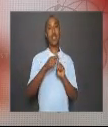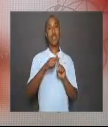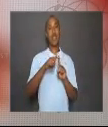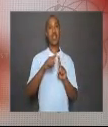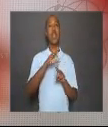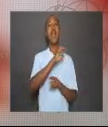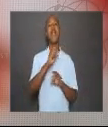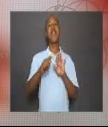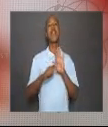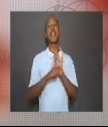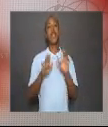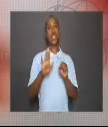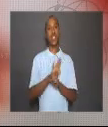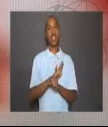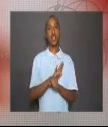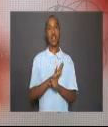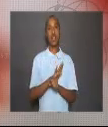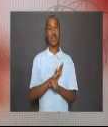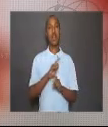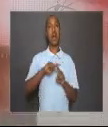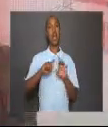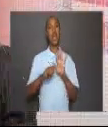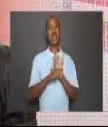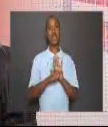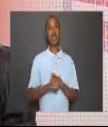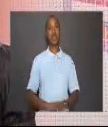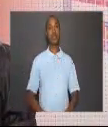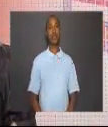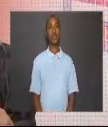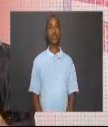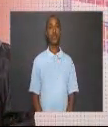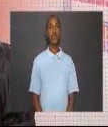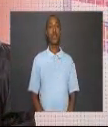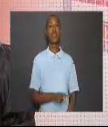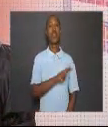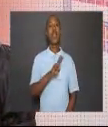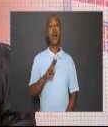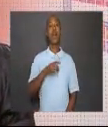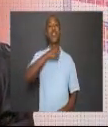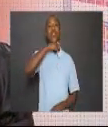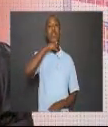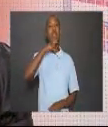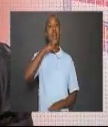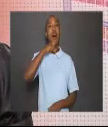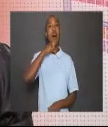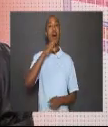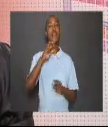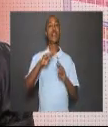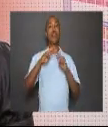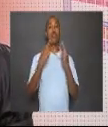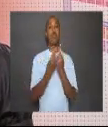and negatively charged ions. They are solids at room